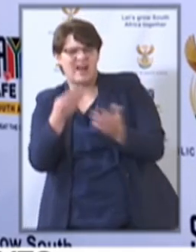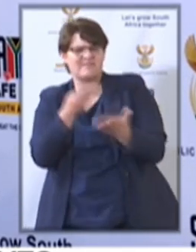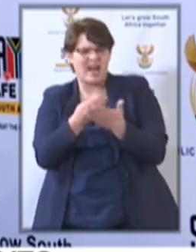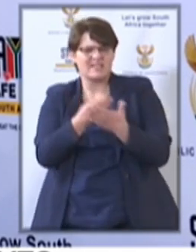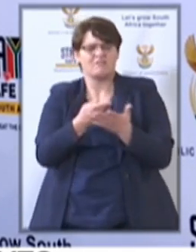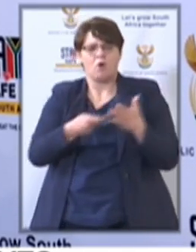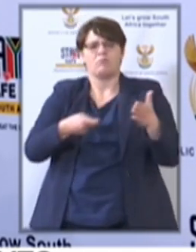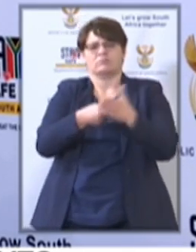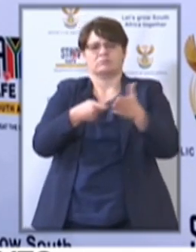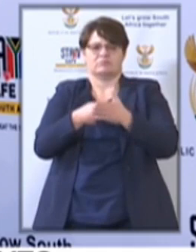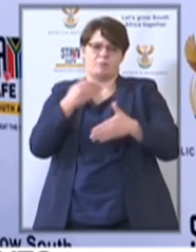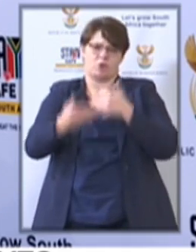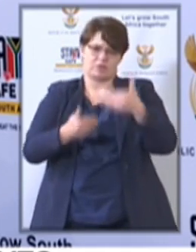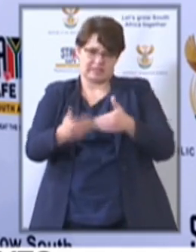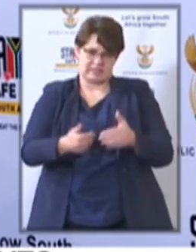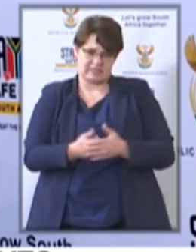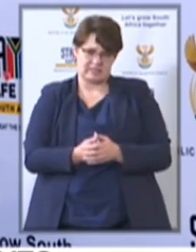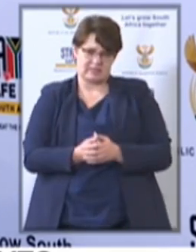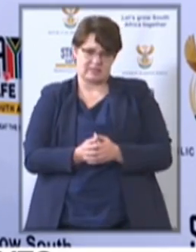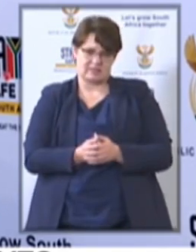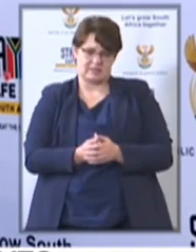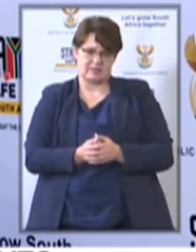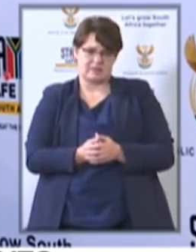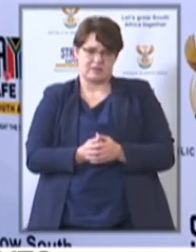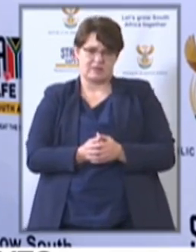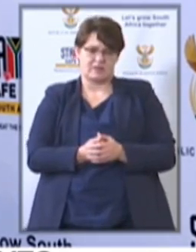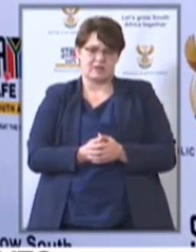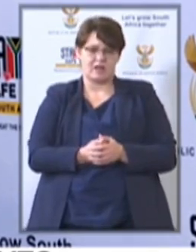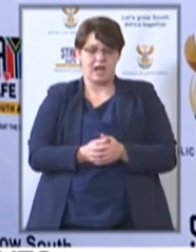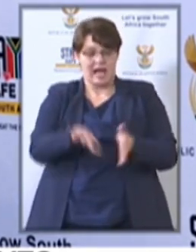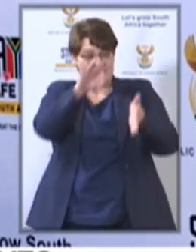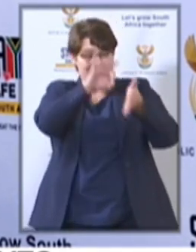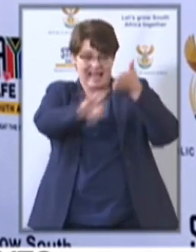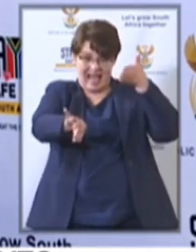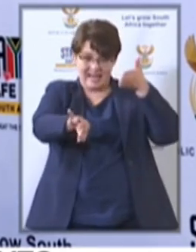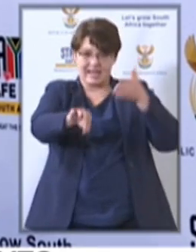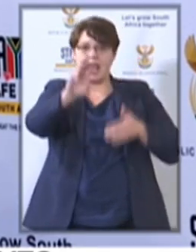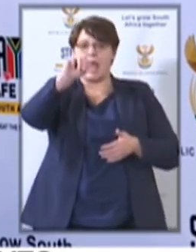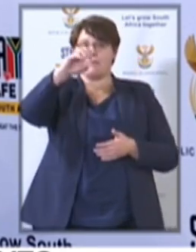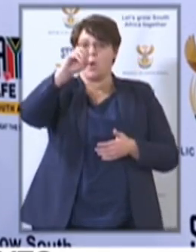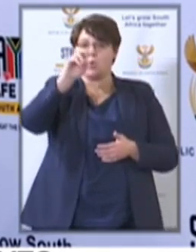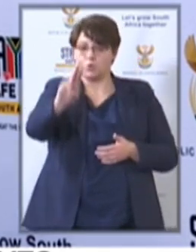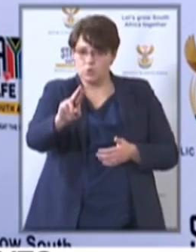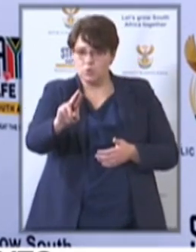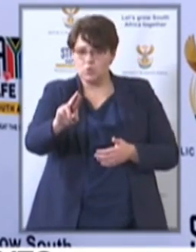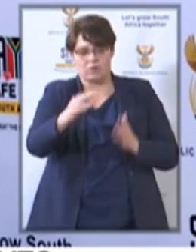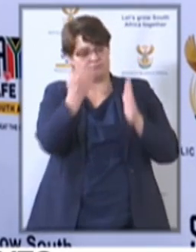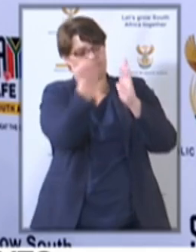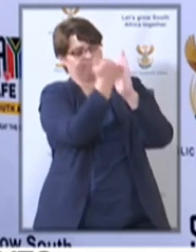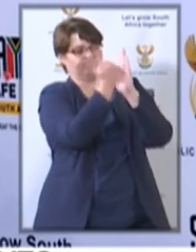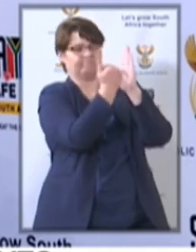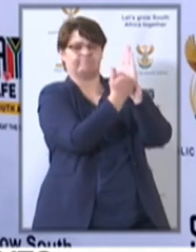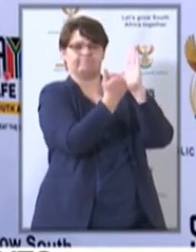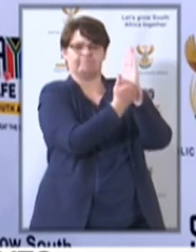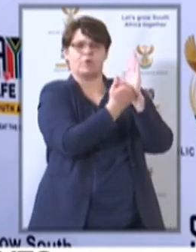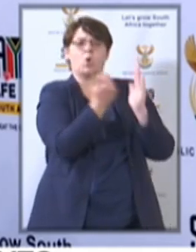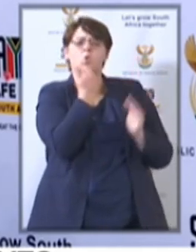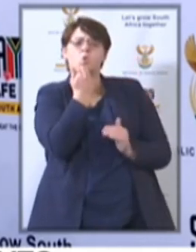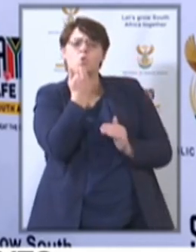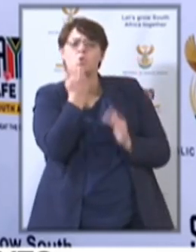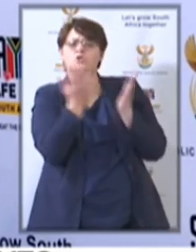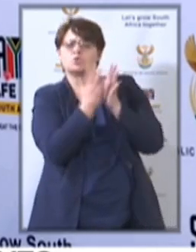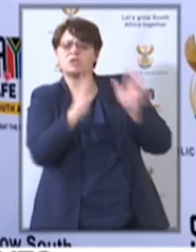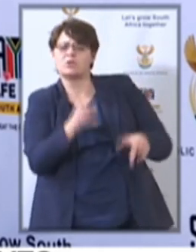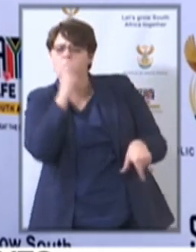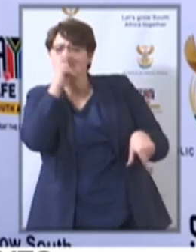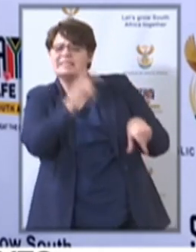procurement process. Subsequent to the signing of the memorandum of agreement, a list of all NSFAS-funded students that